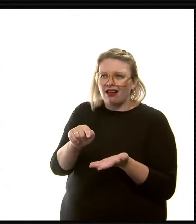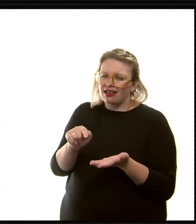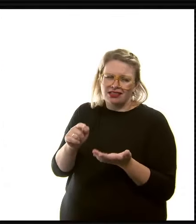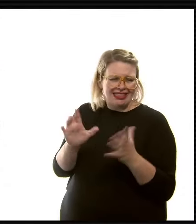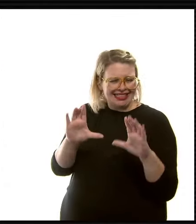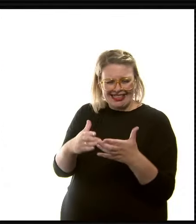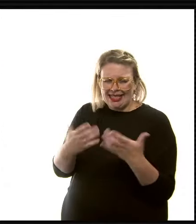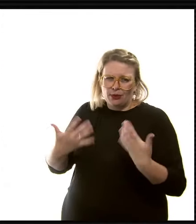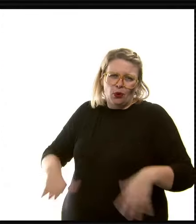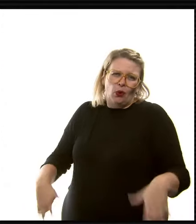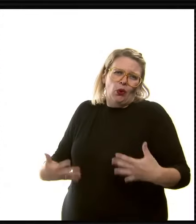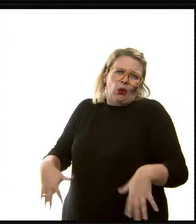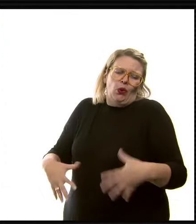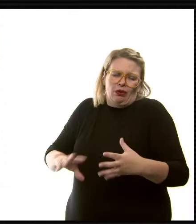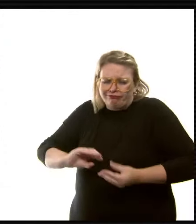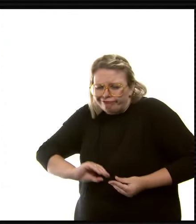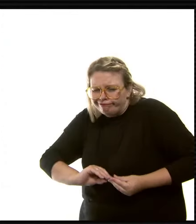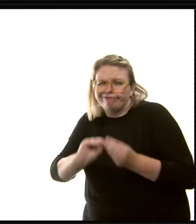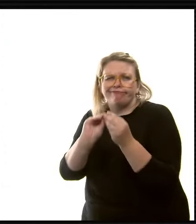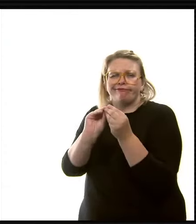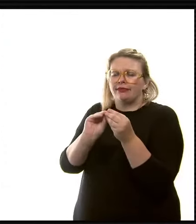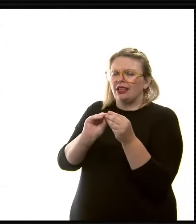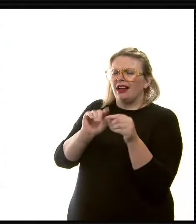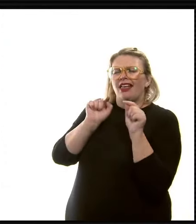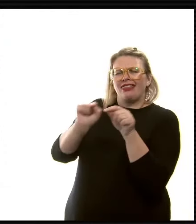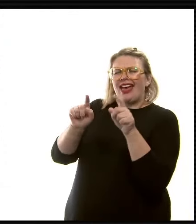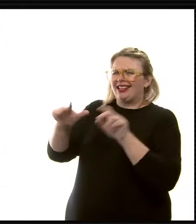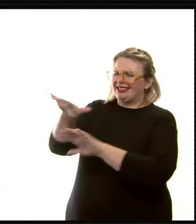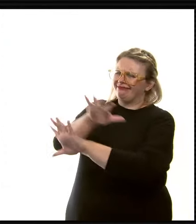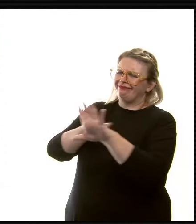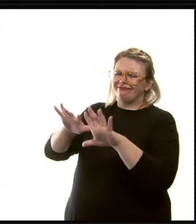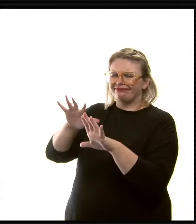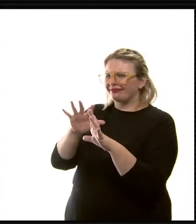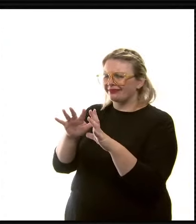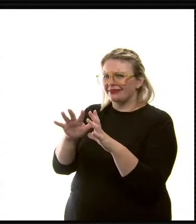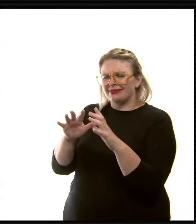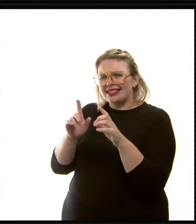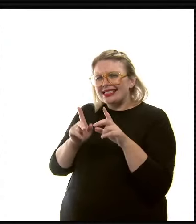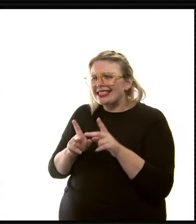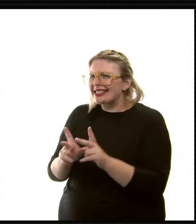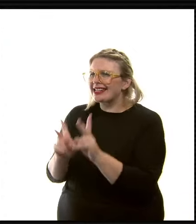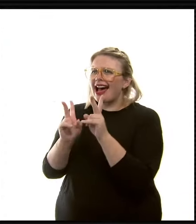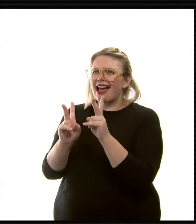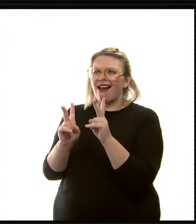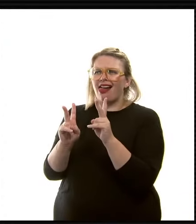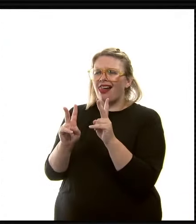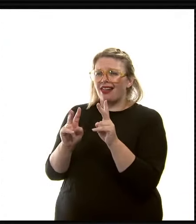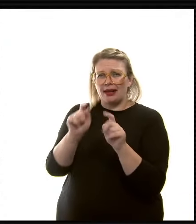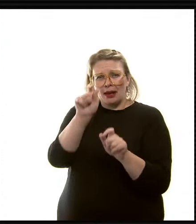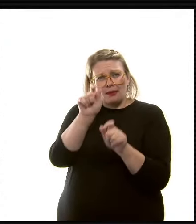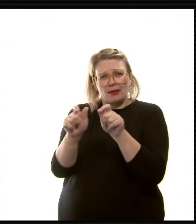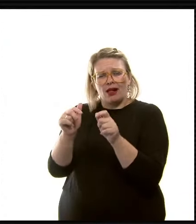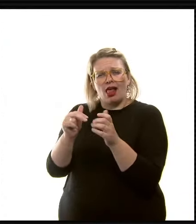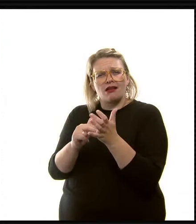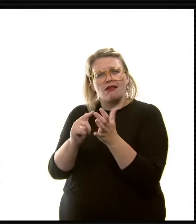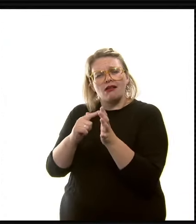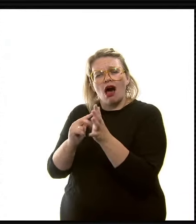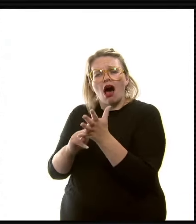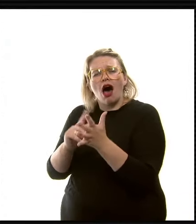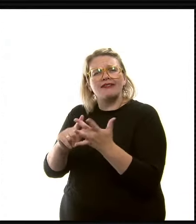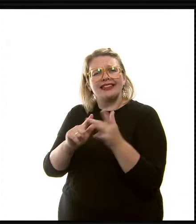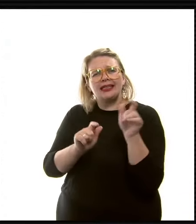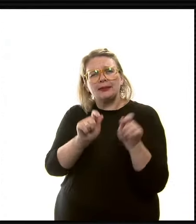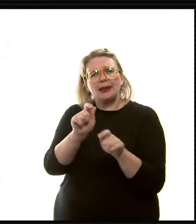job translating the elegance and the beauty and the majesty of the Na'vi into this brick-built